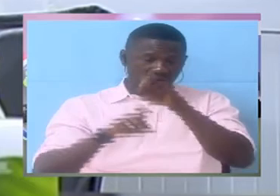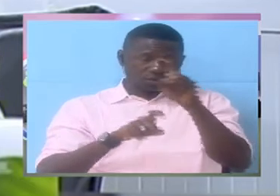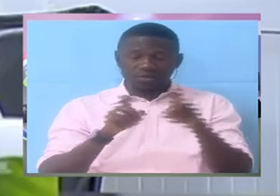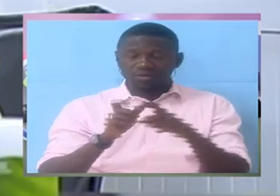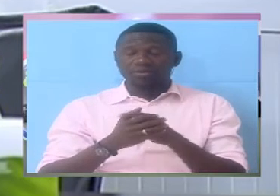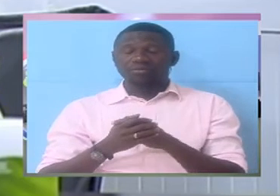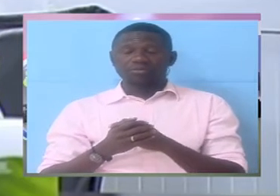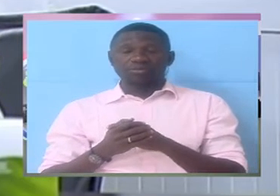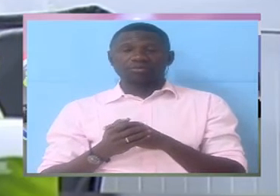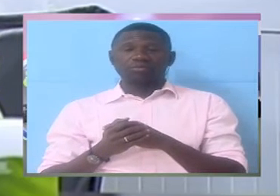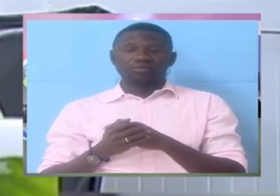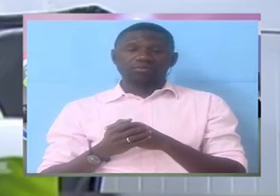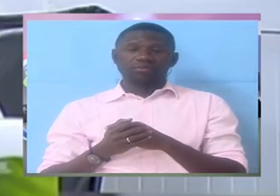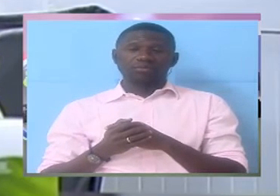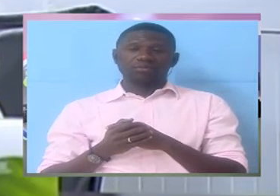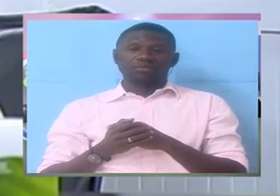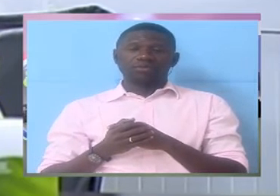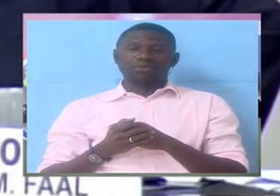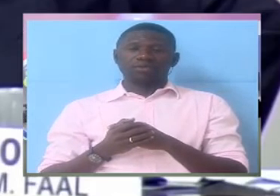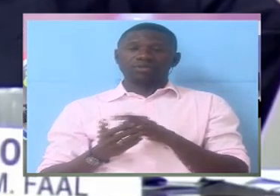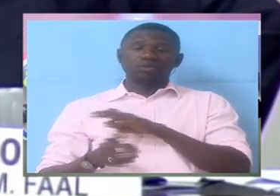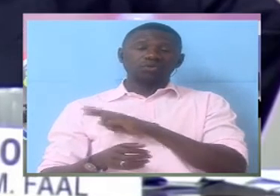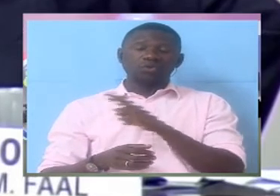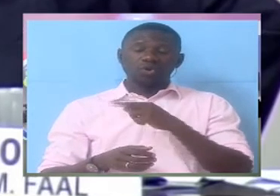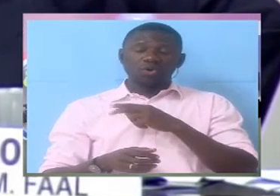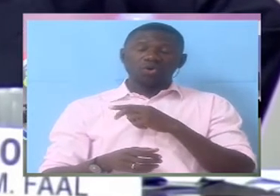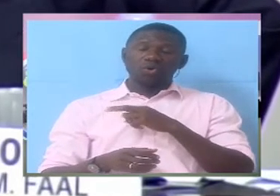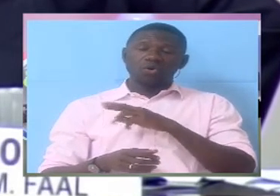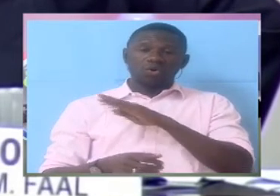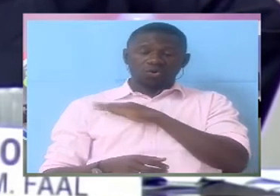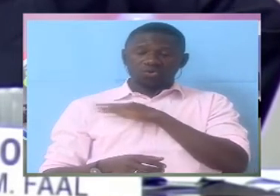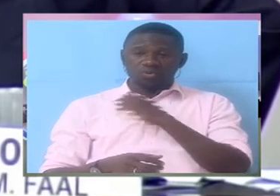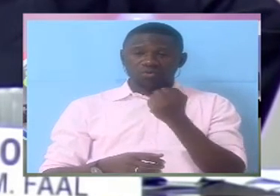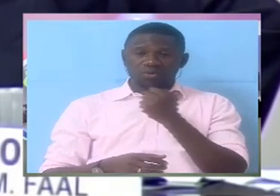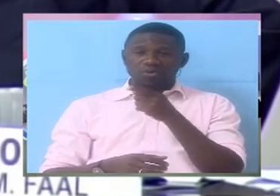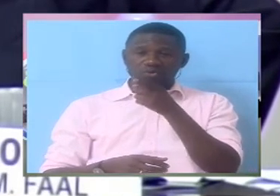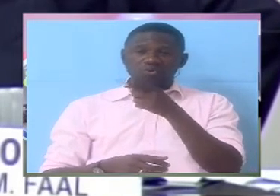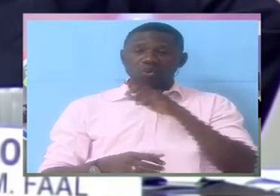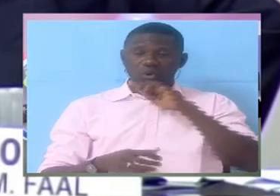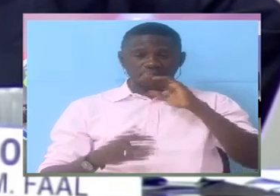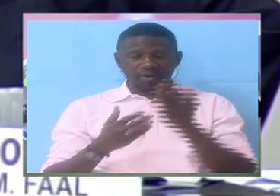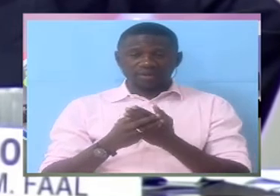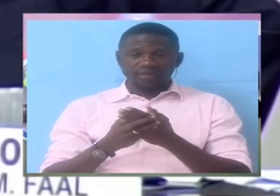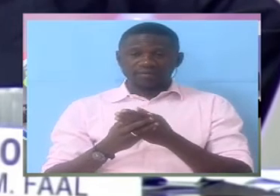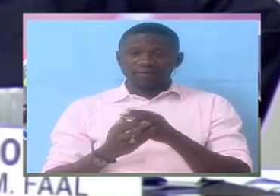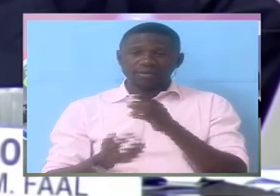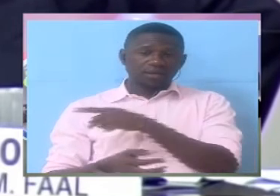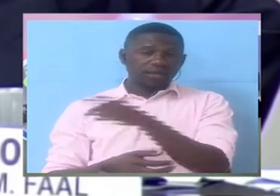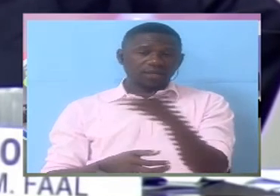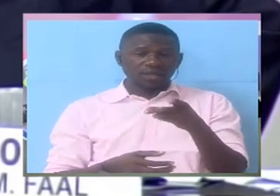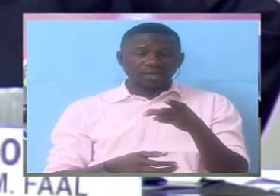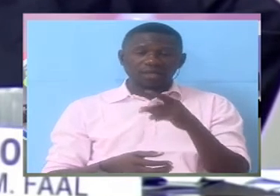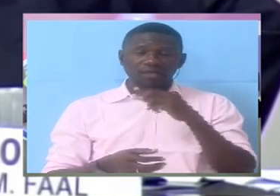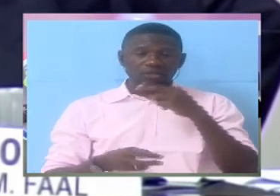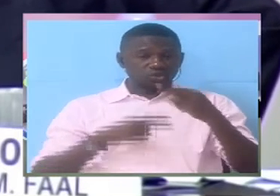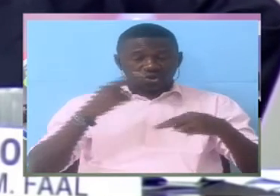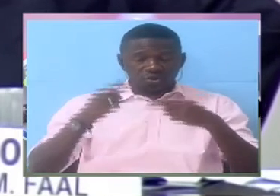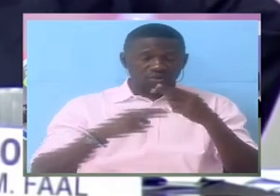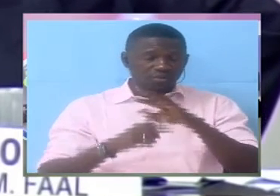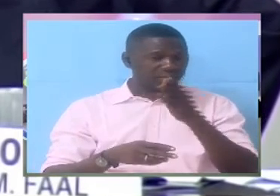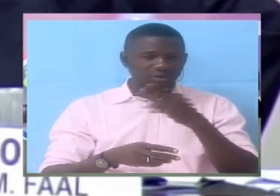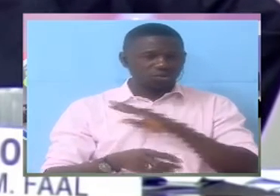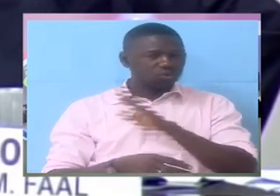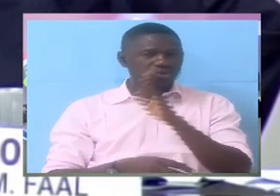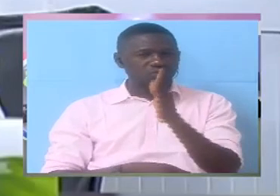Is it not also because that you believe their stories would not have been true if they come here